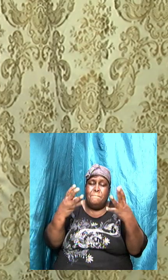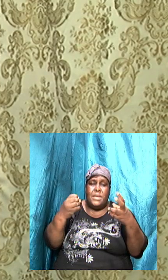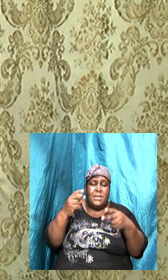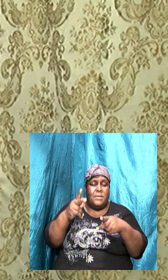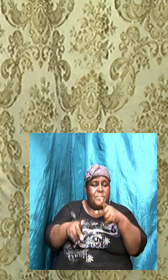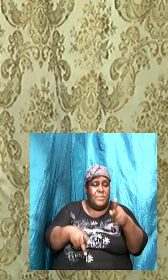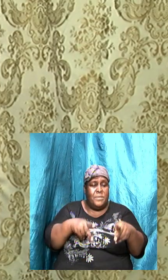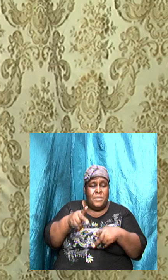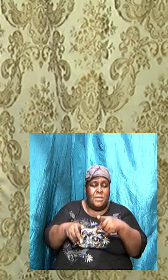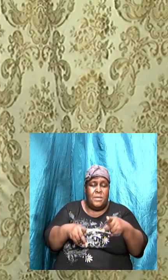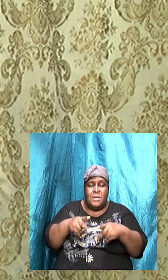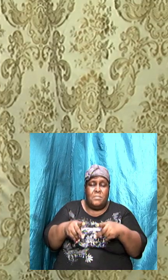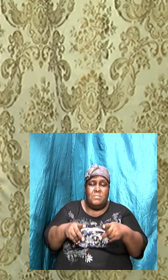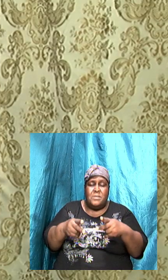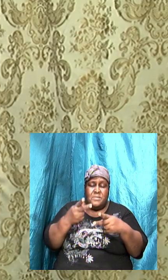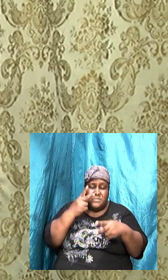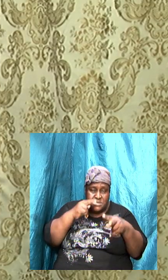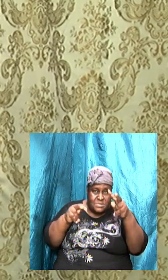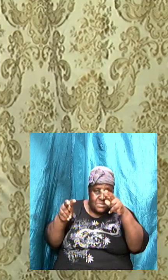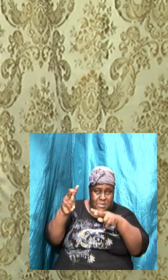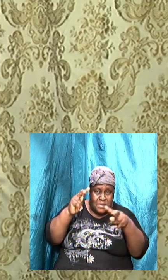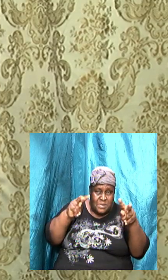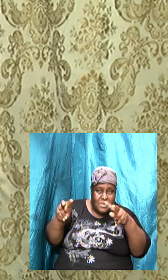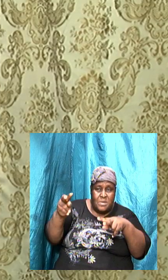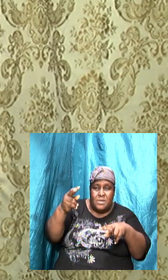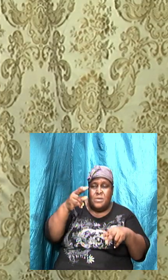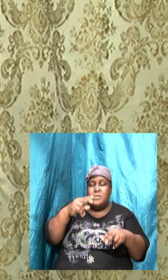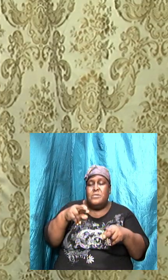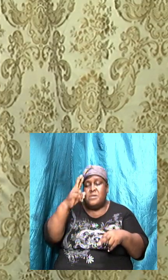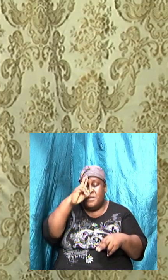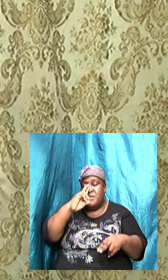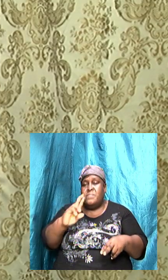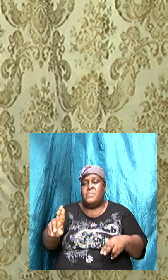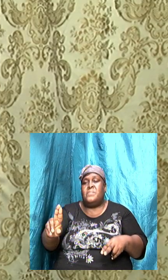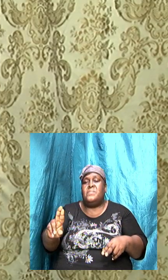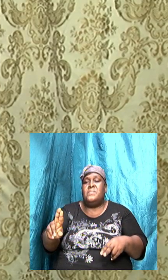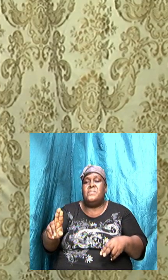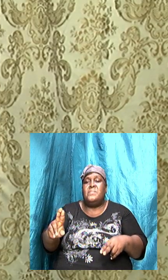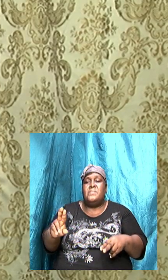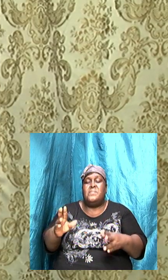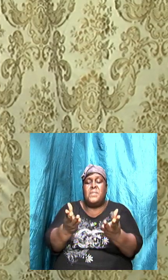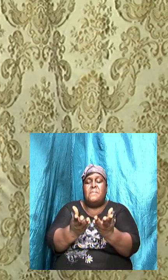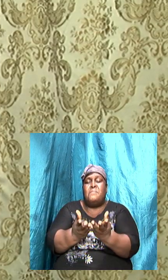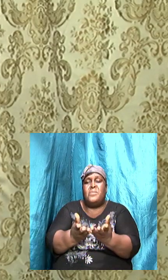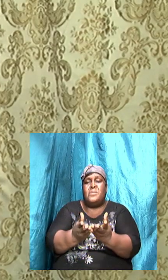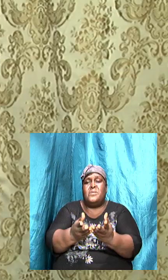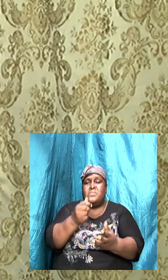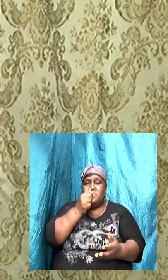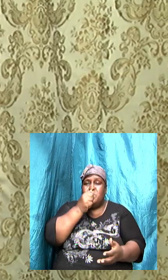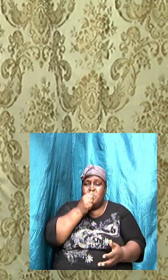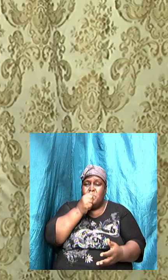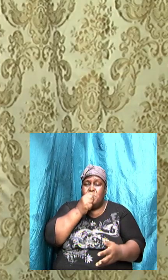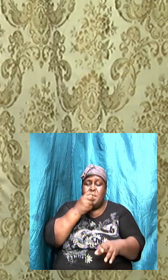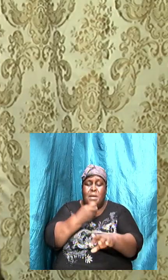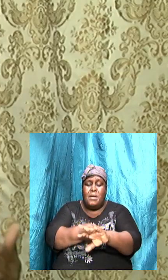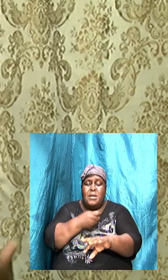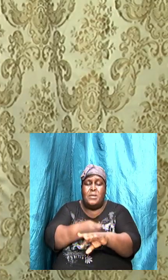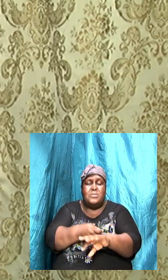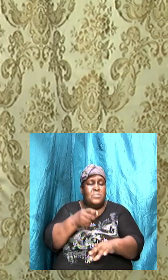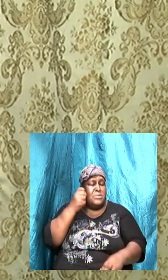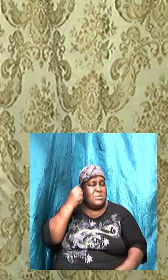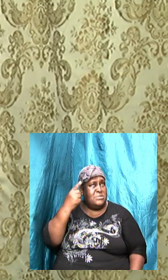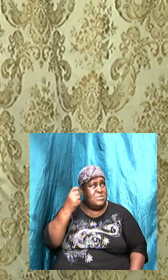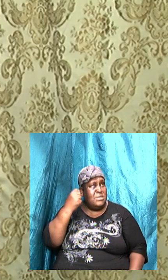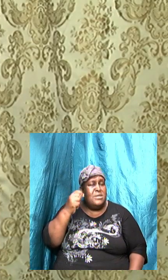over the years that Revelation is a book of secrets. It is hard to understand. It is not